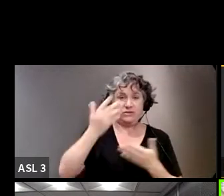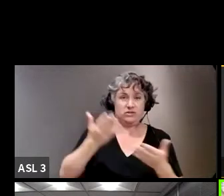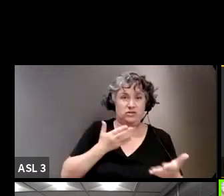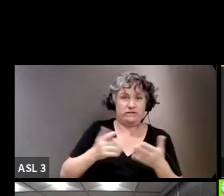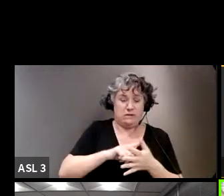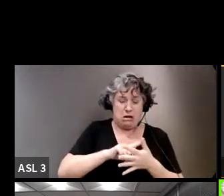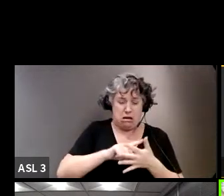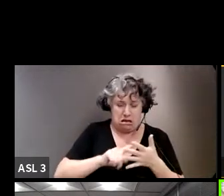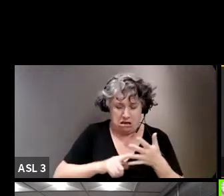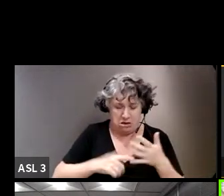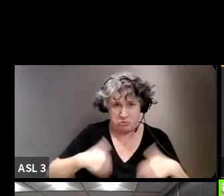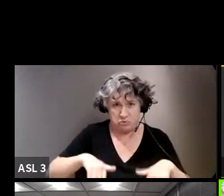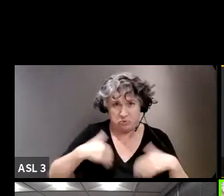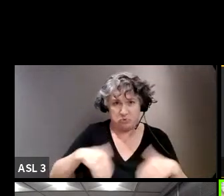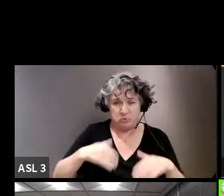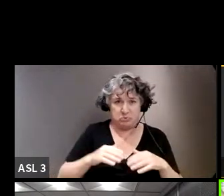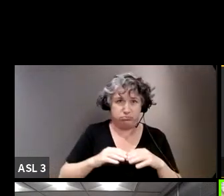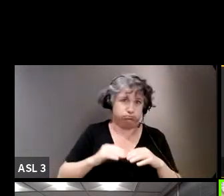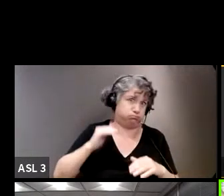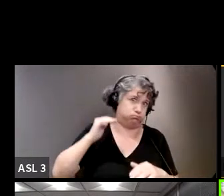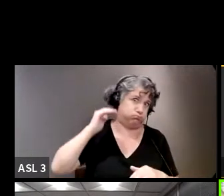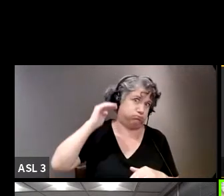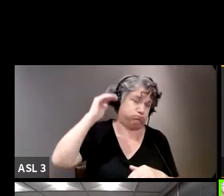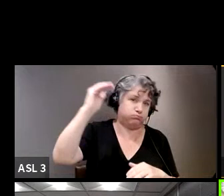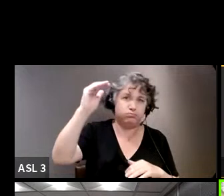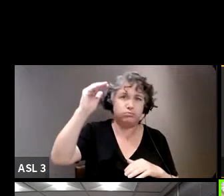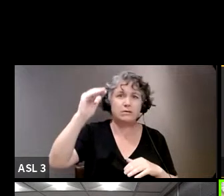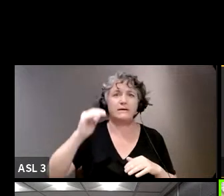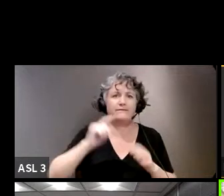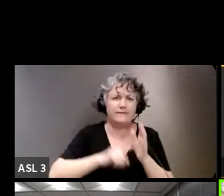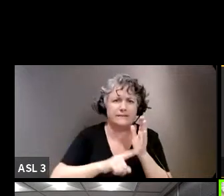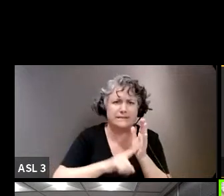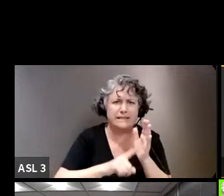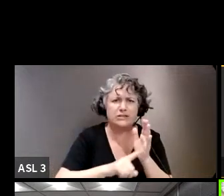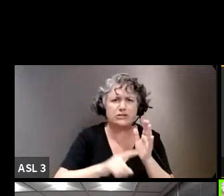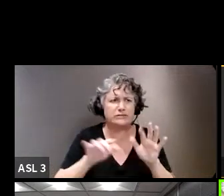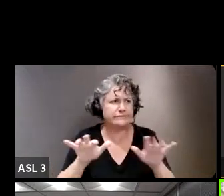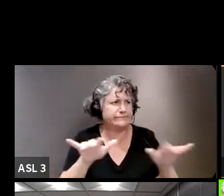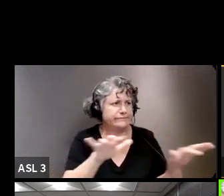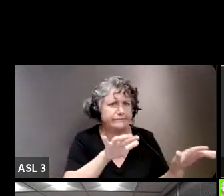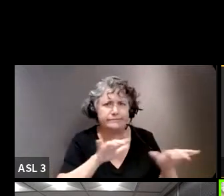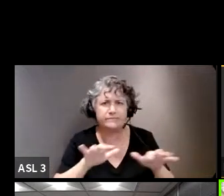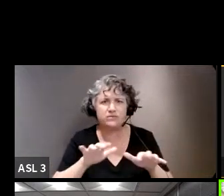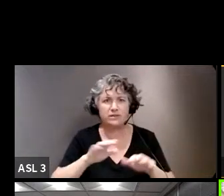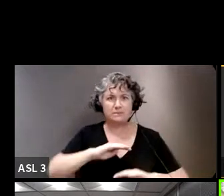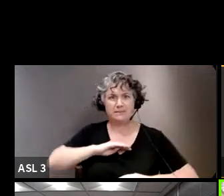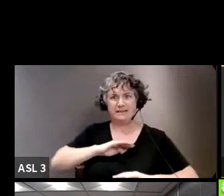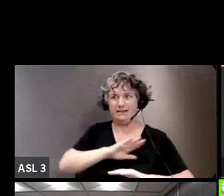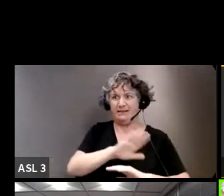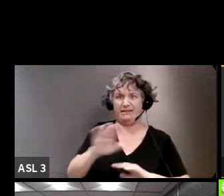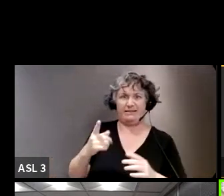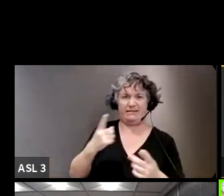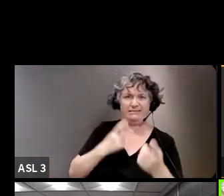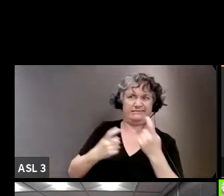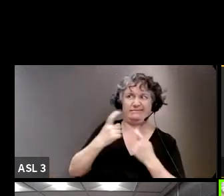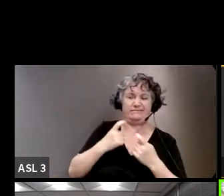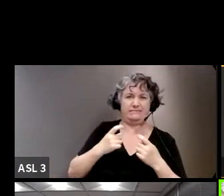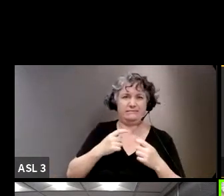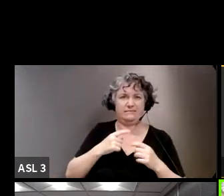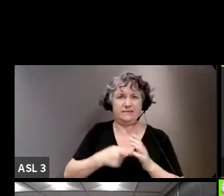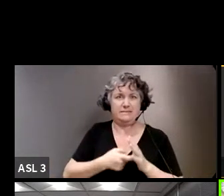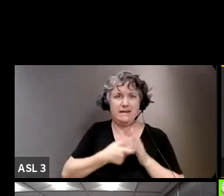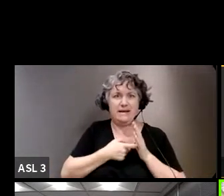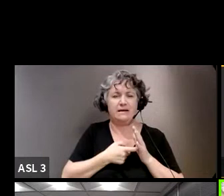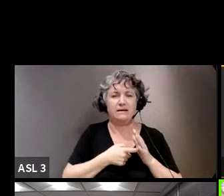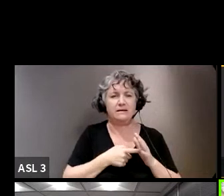investigations and for um work in in in trying to meet this demand it is 60 staffed